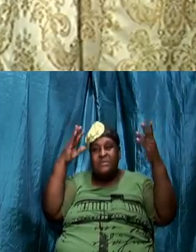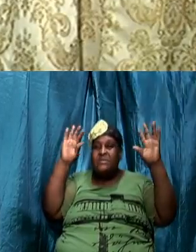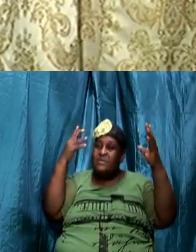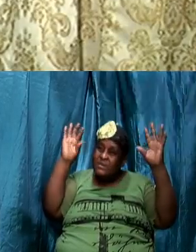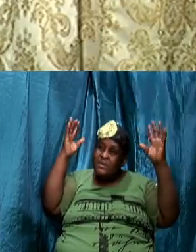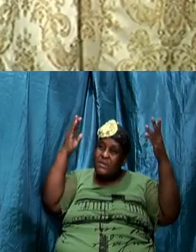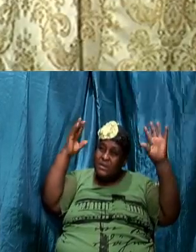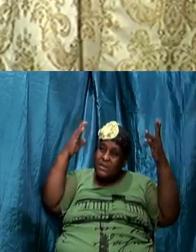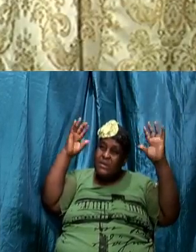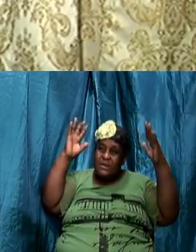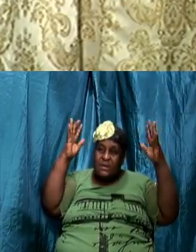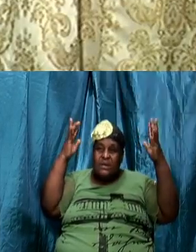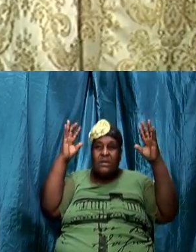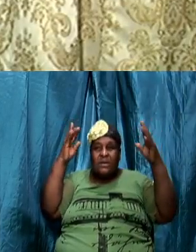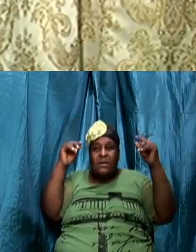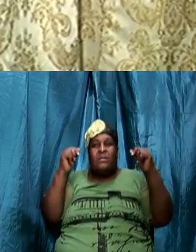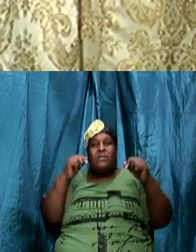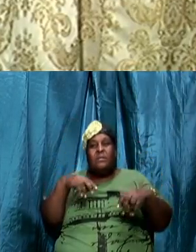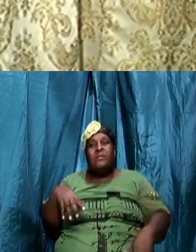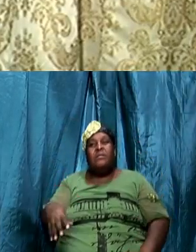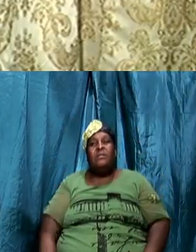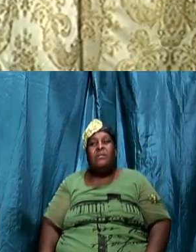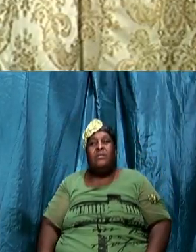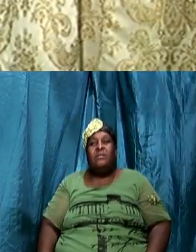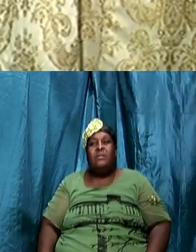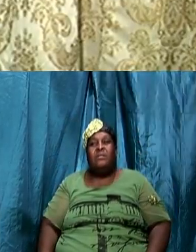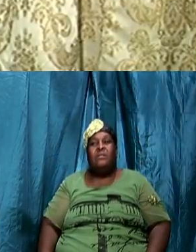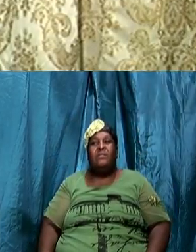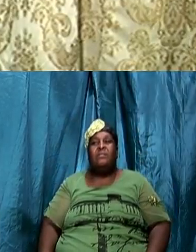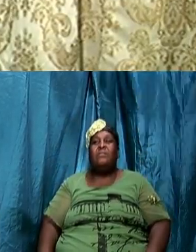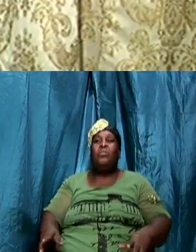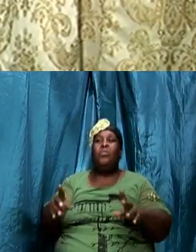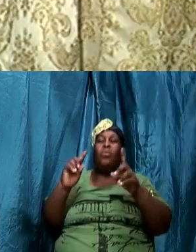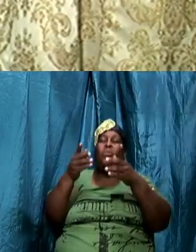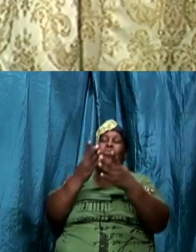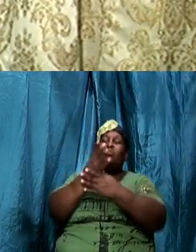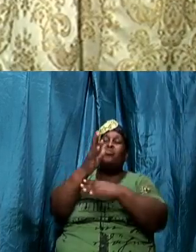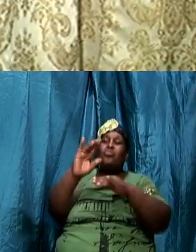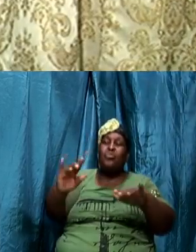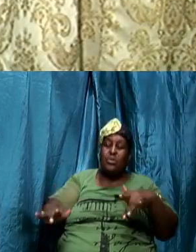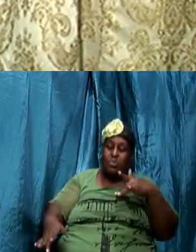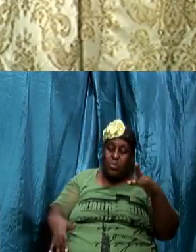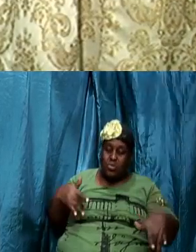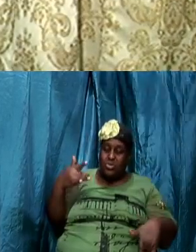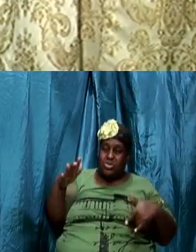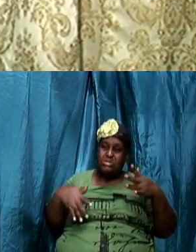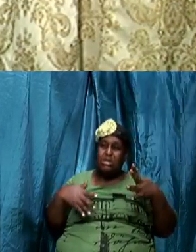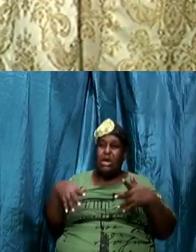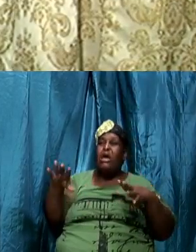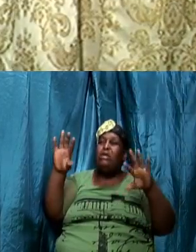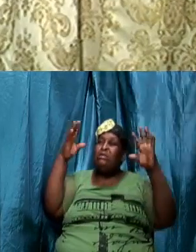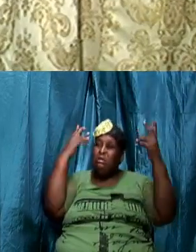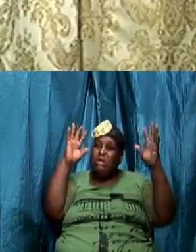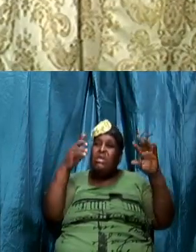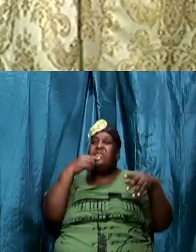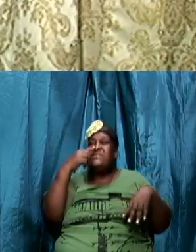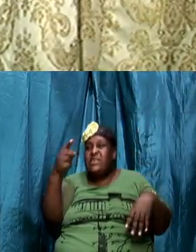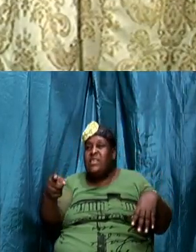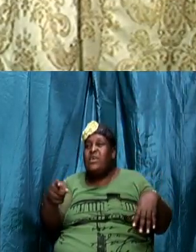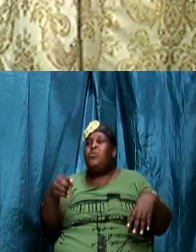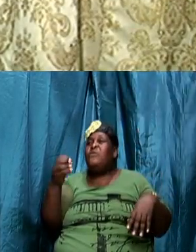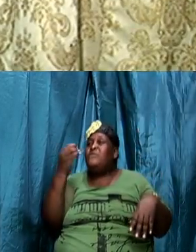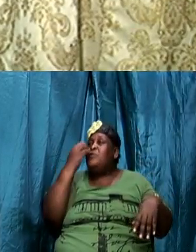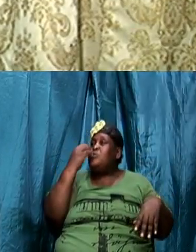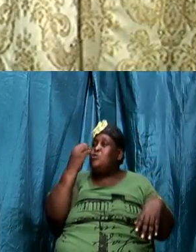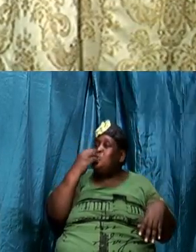when I say worshiping, false worship, going through the motion, saying that they were feasting at the table